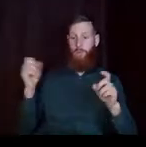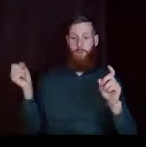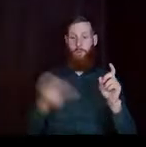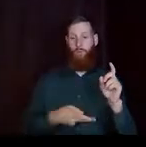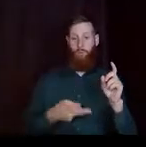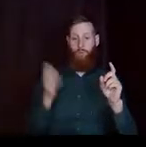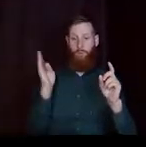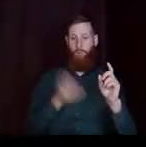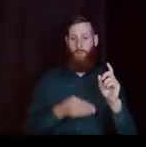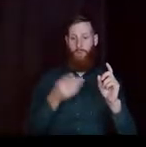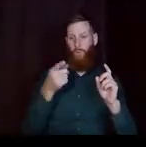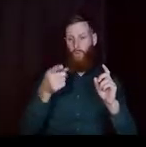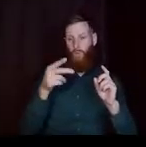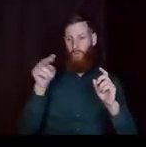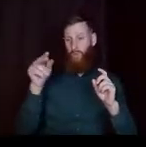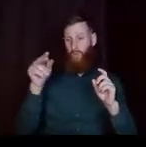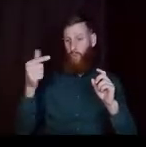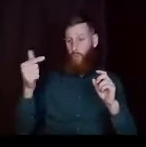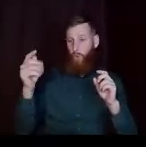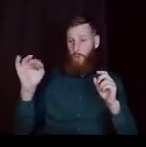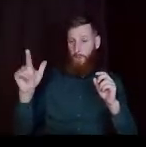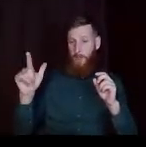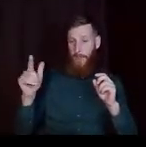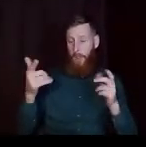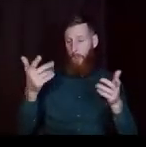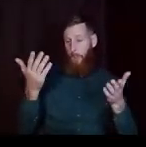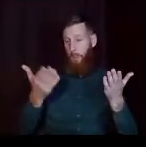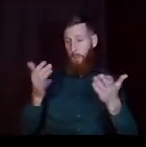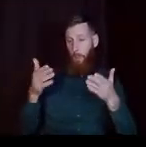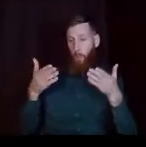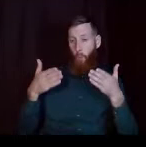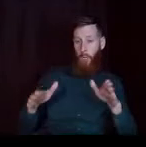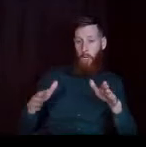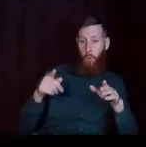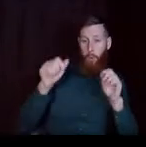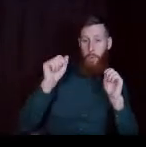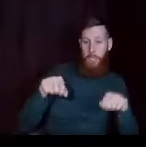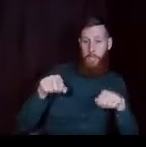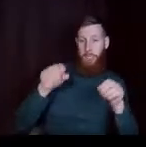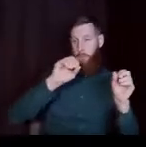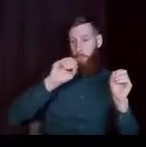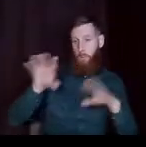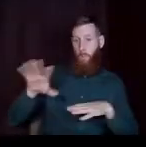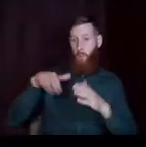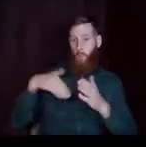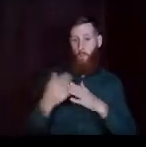so you may want to look on. if you have Gmail. that might be a way to do it. where you get them all into one box.